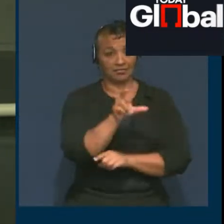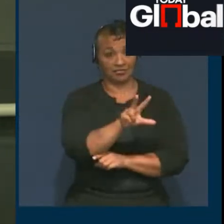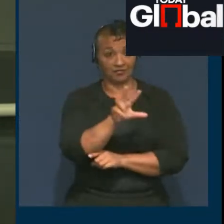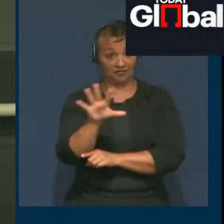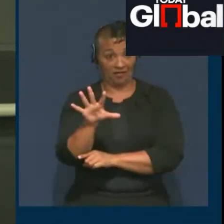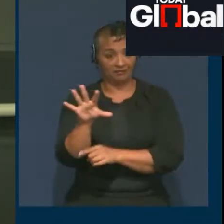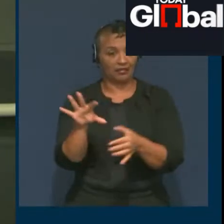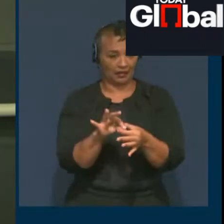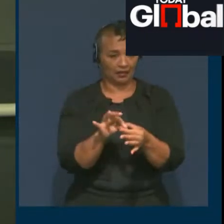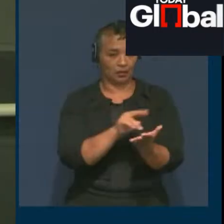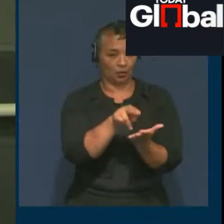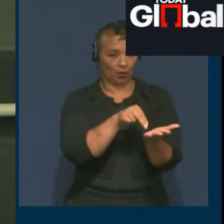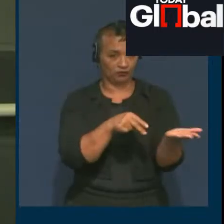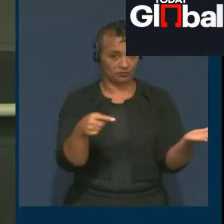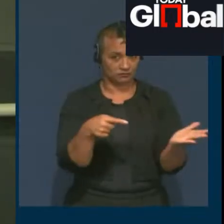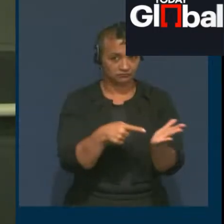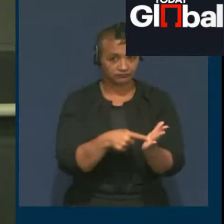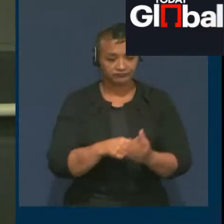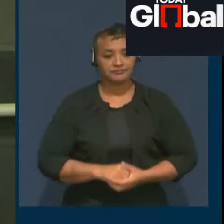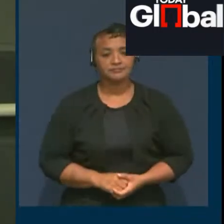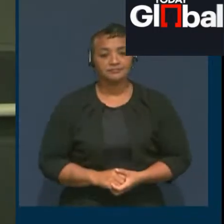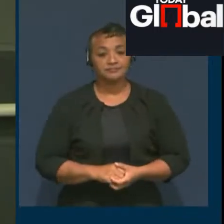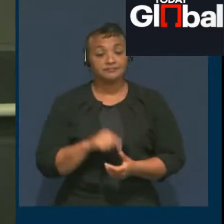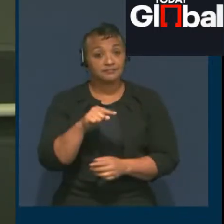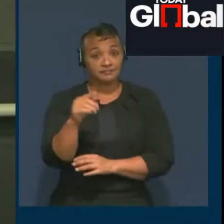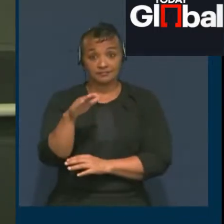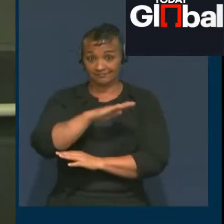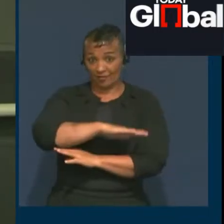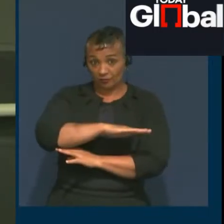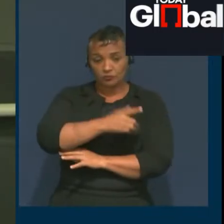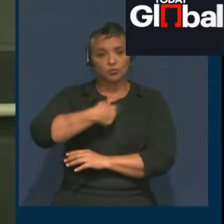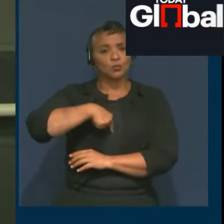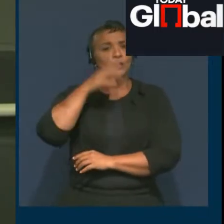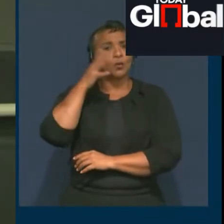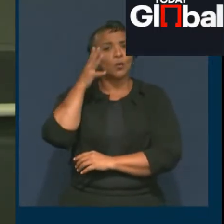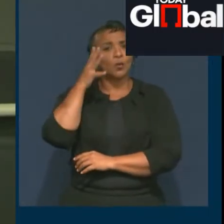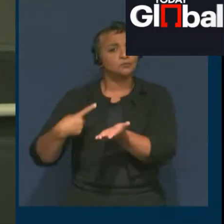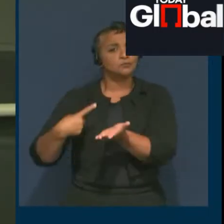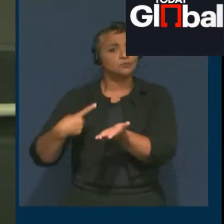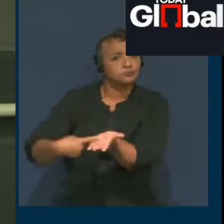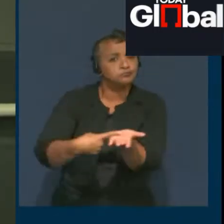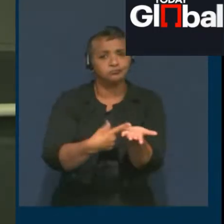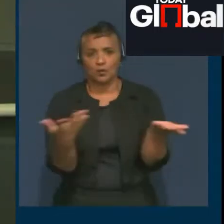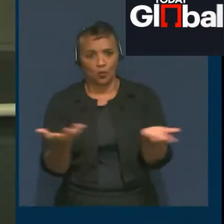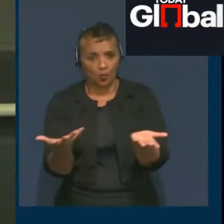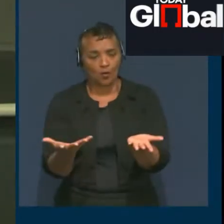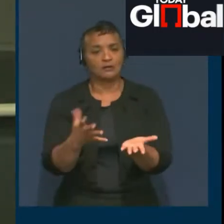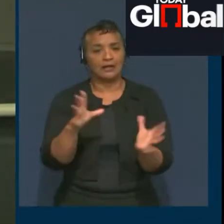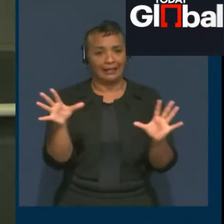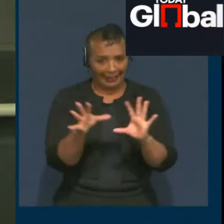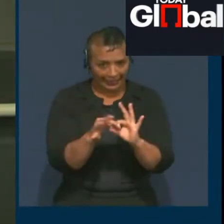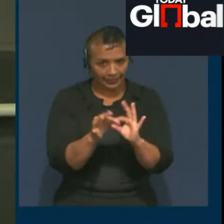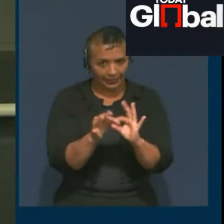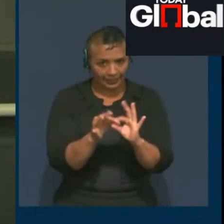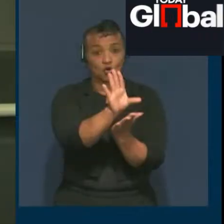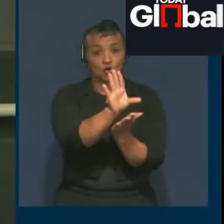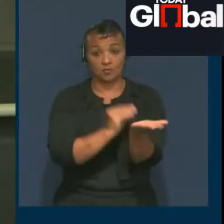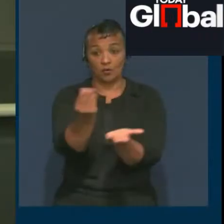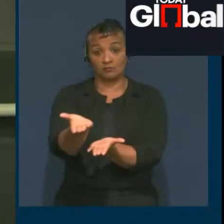the Convention. This afternoon, the committee will begin its consideration of the report of